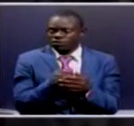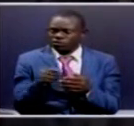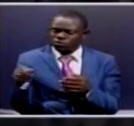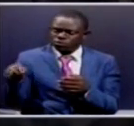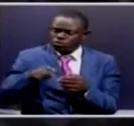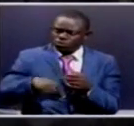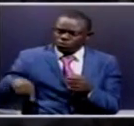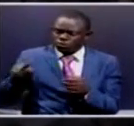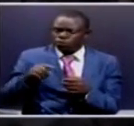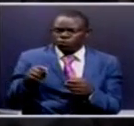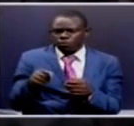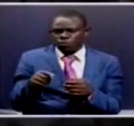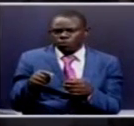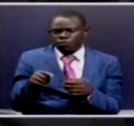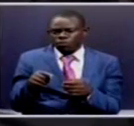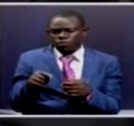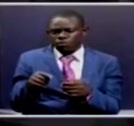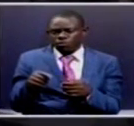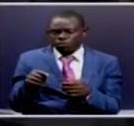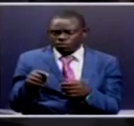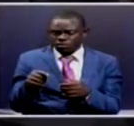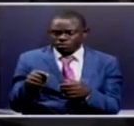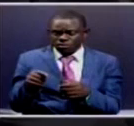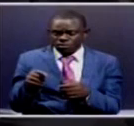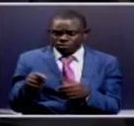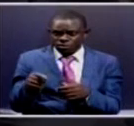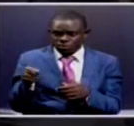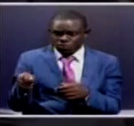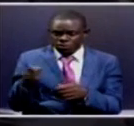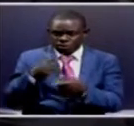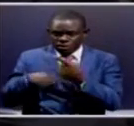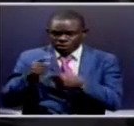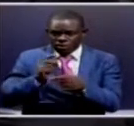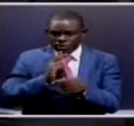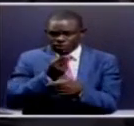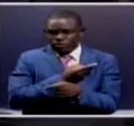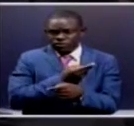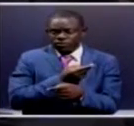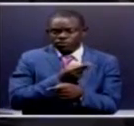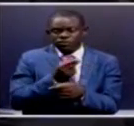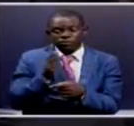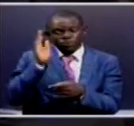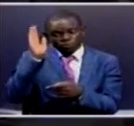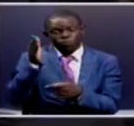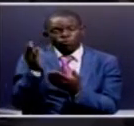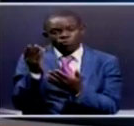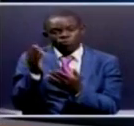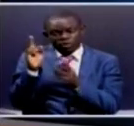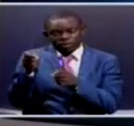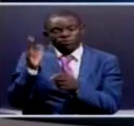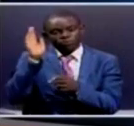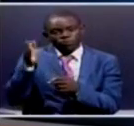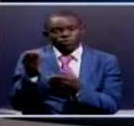We have delayed in responding to you because we are still undertaking consultations. That is a letter from the church. And then